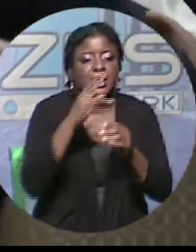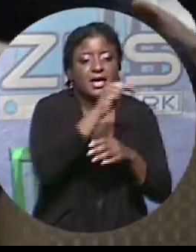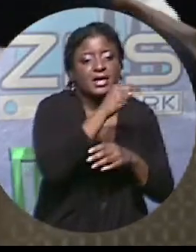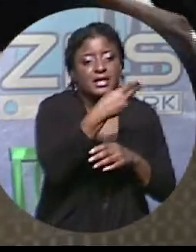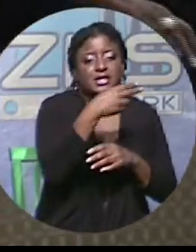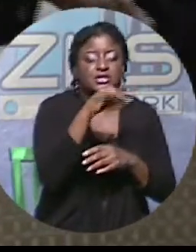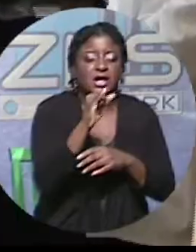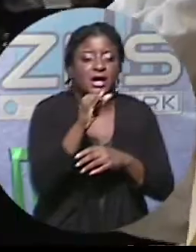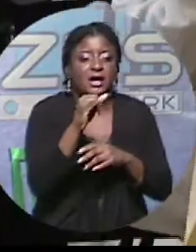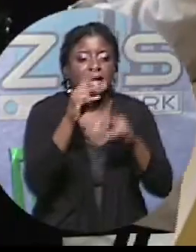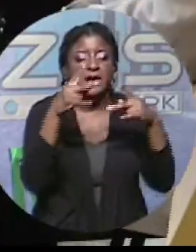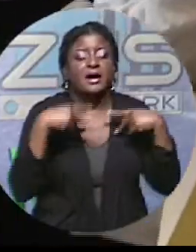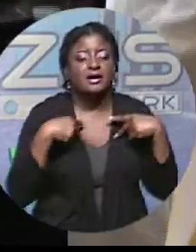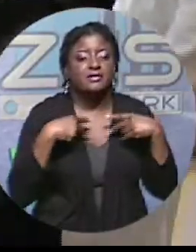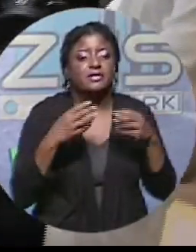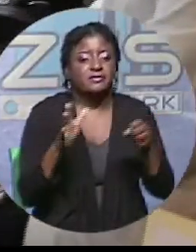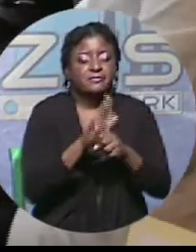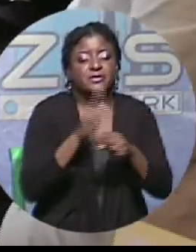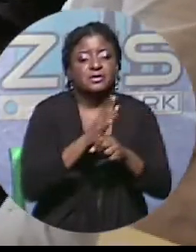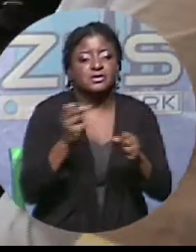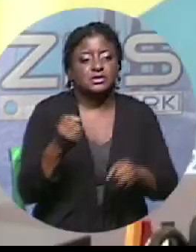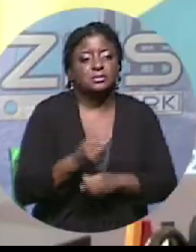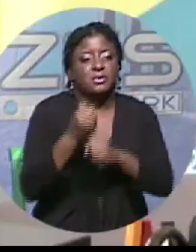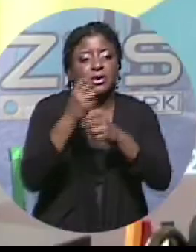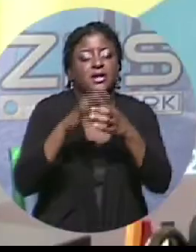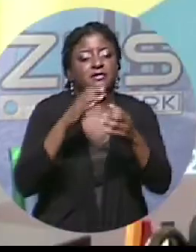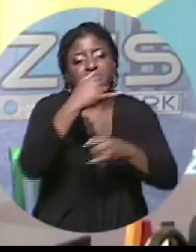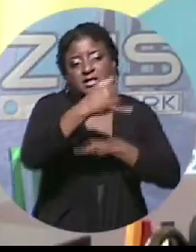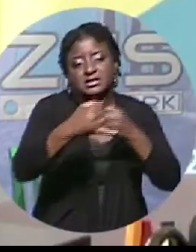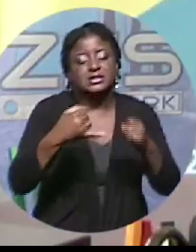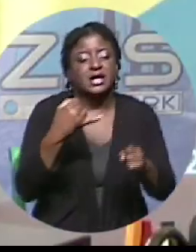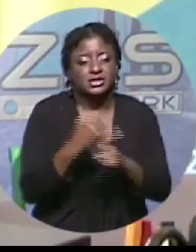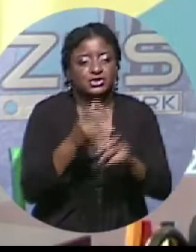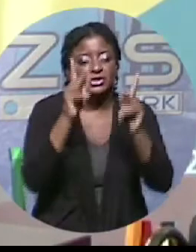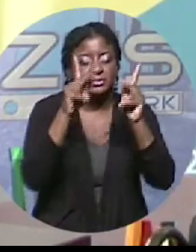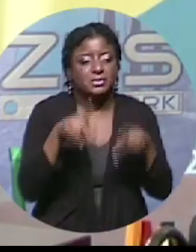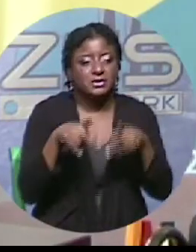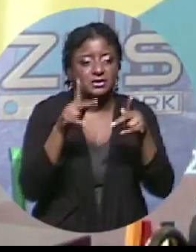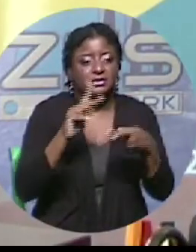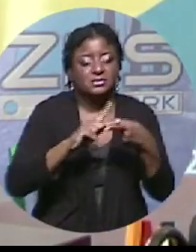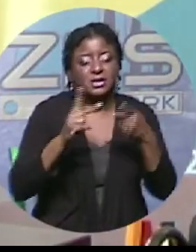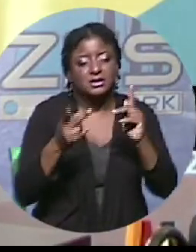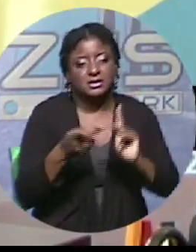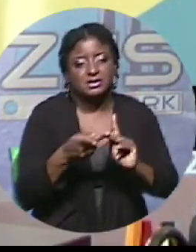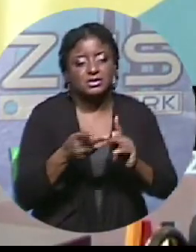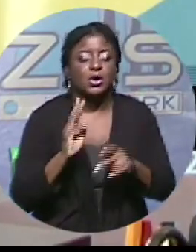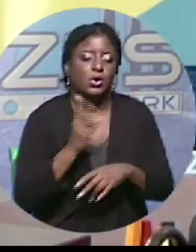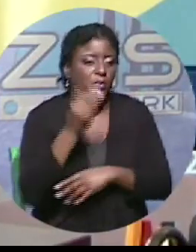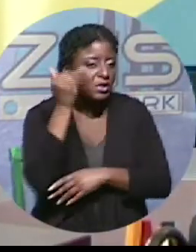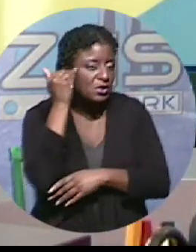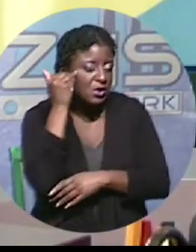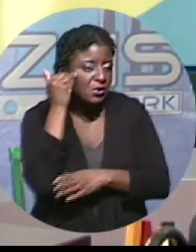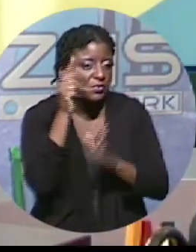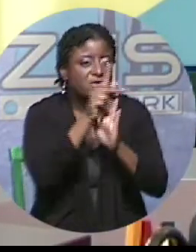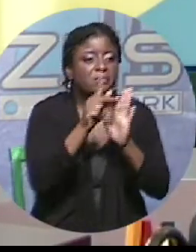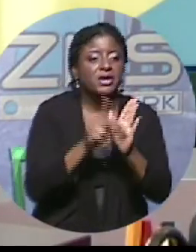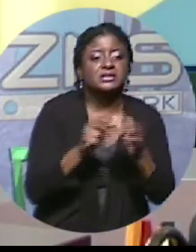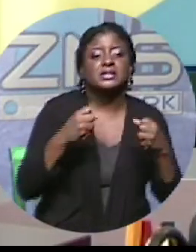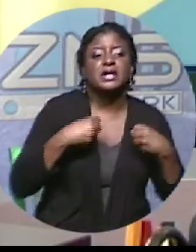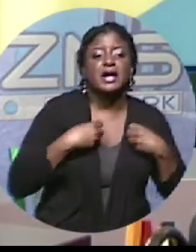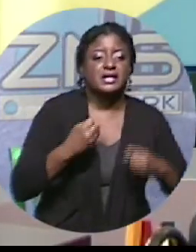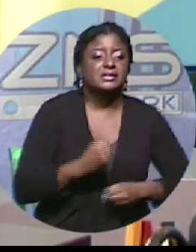full support of the international partners. We know that the policy has